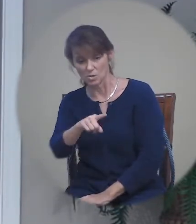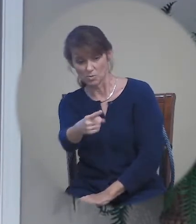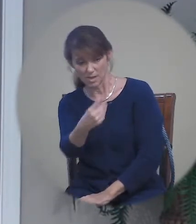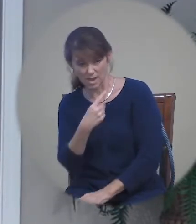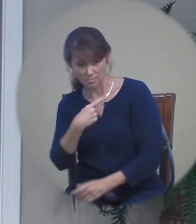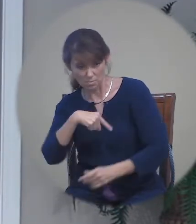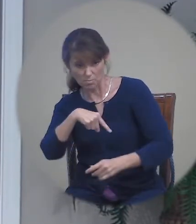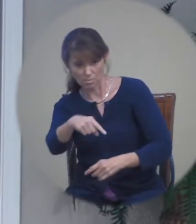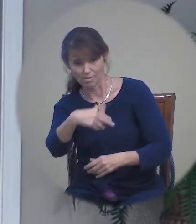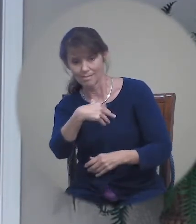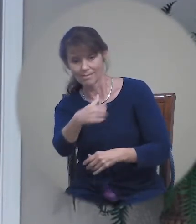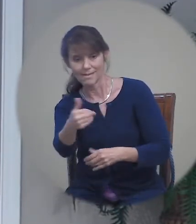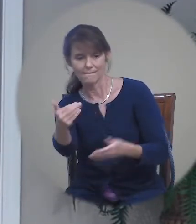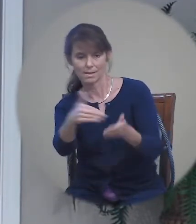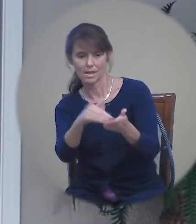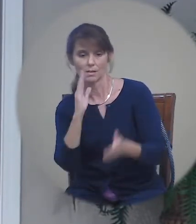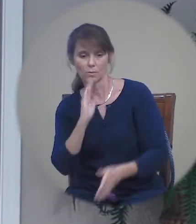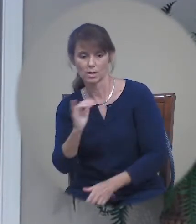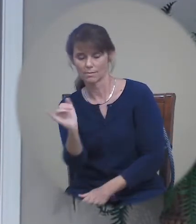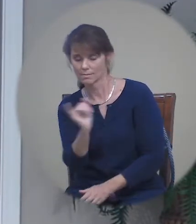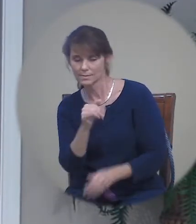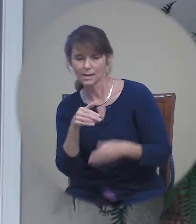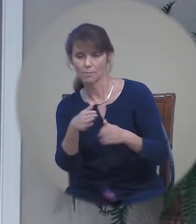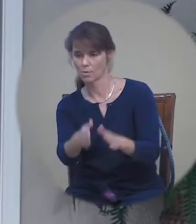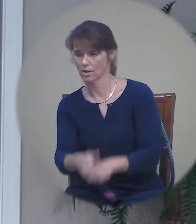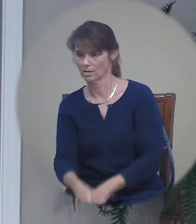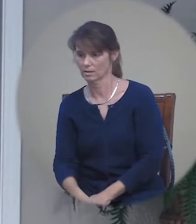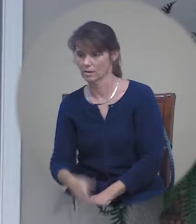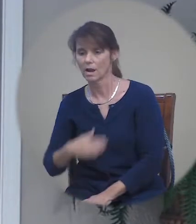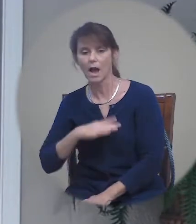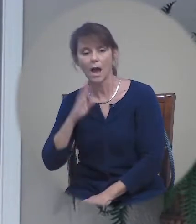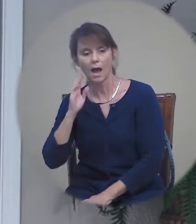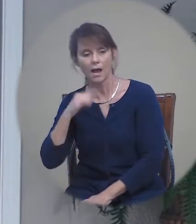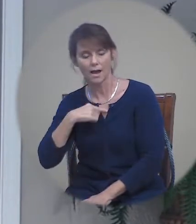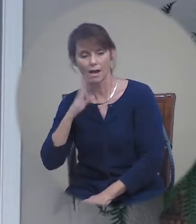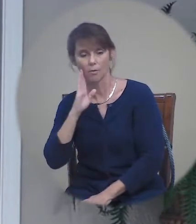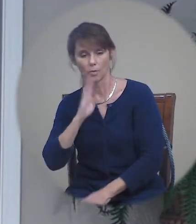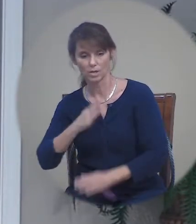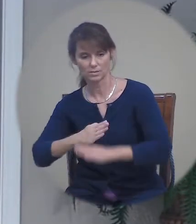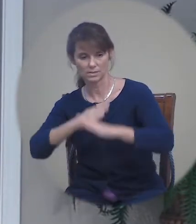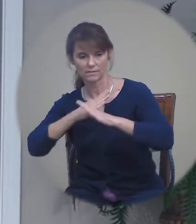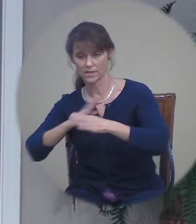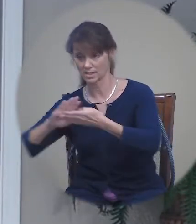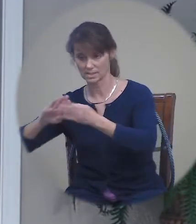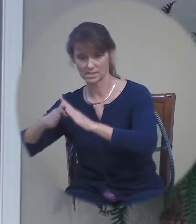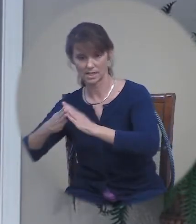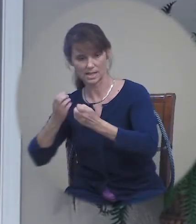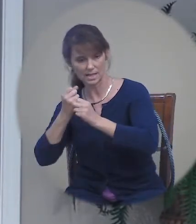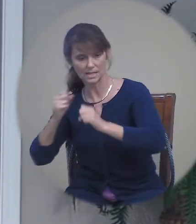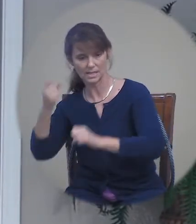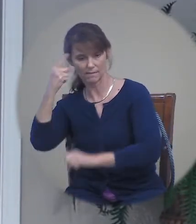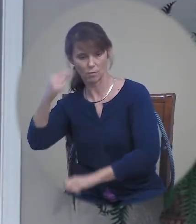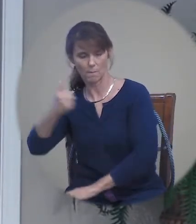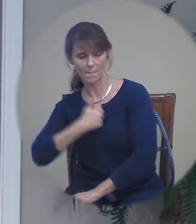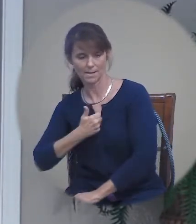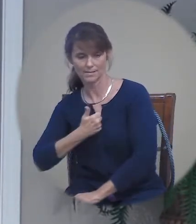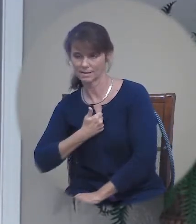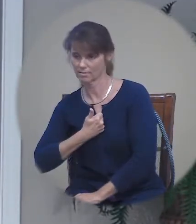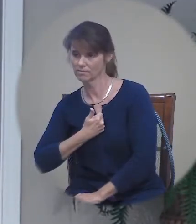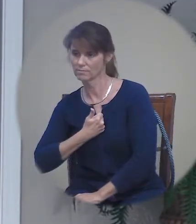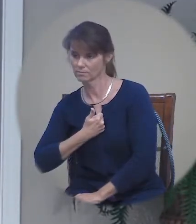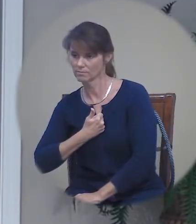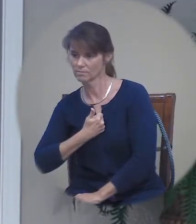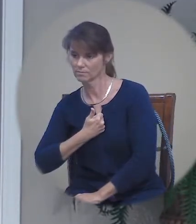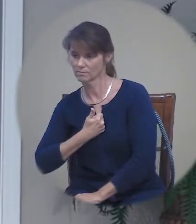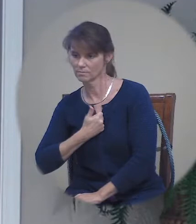shall not come to this city, declares the Lord. For I will defend this city to save it for my own sake and for the sake